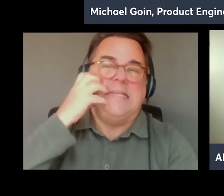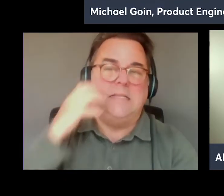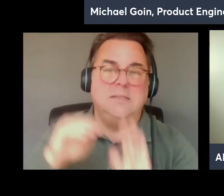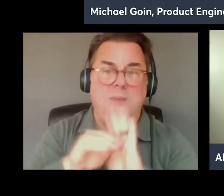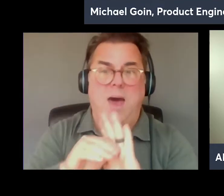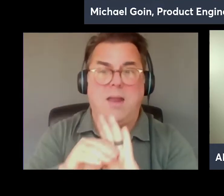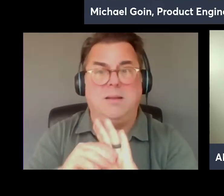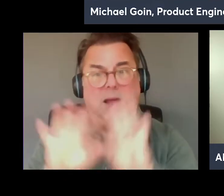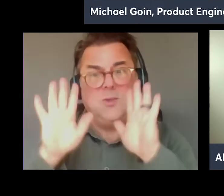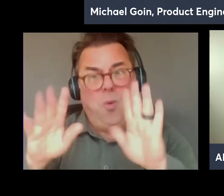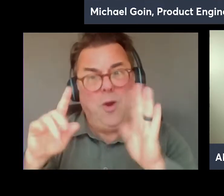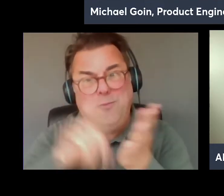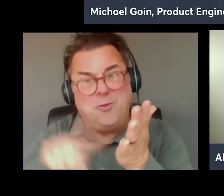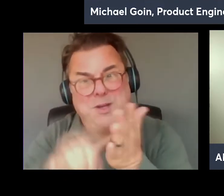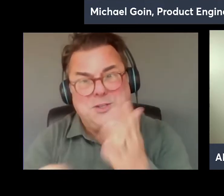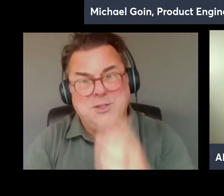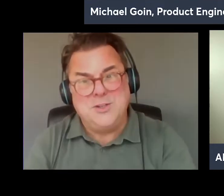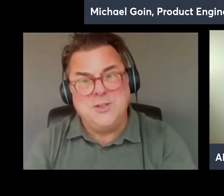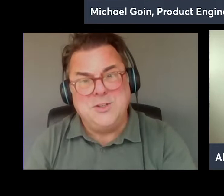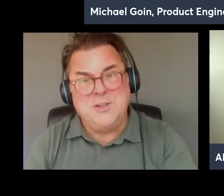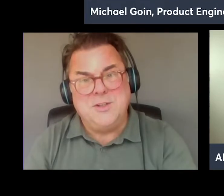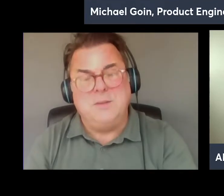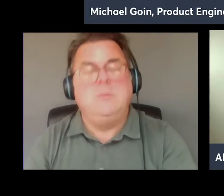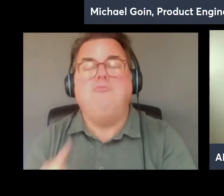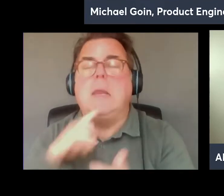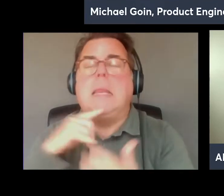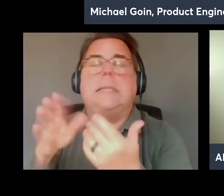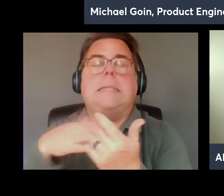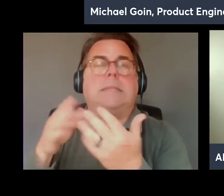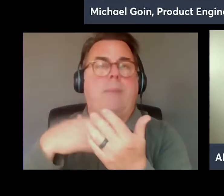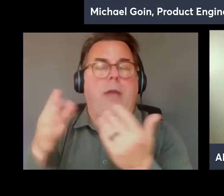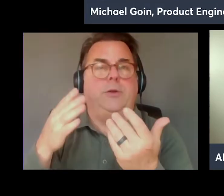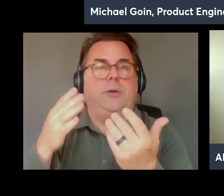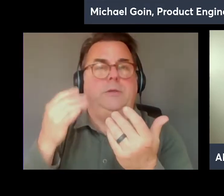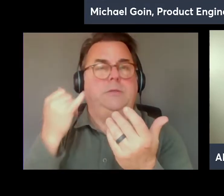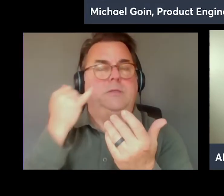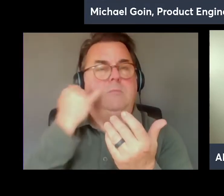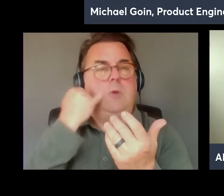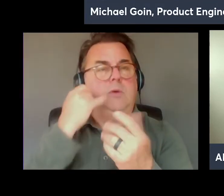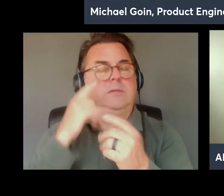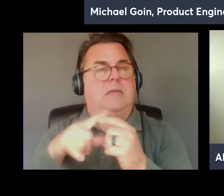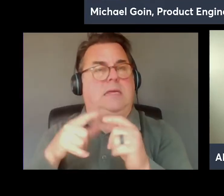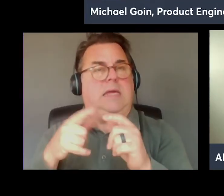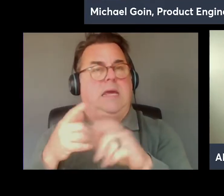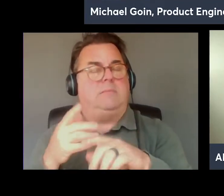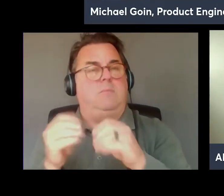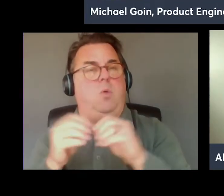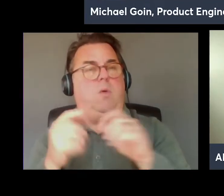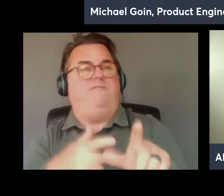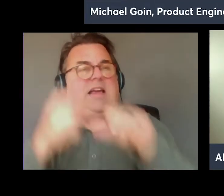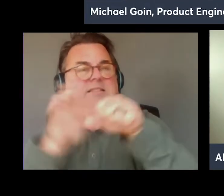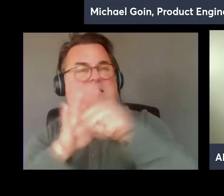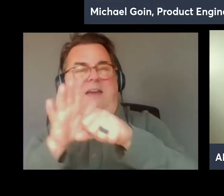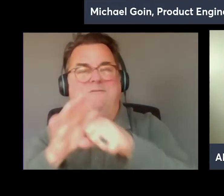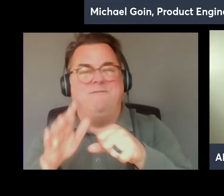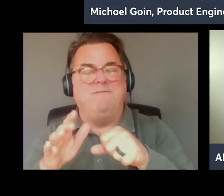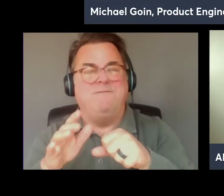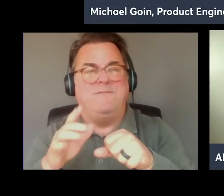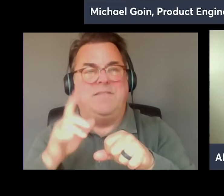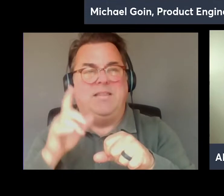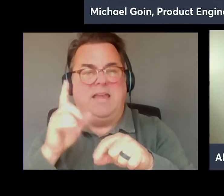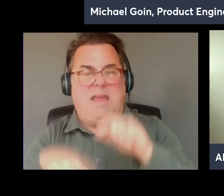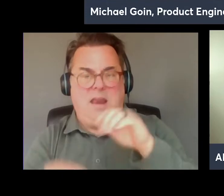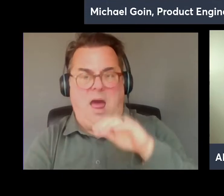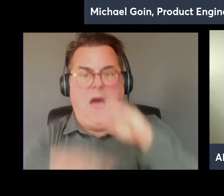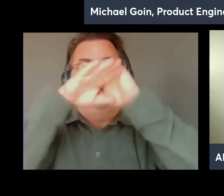it doesn't matter that much if people can't really get a speed up, get that additional optimization on top